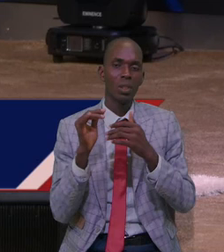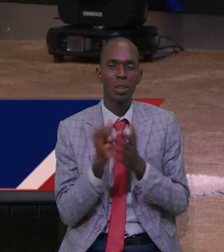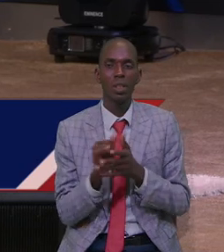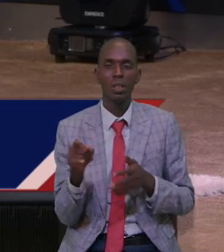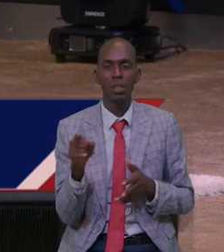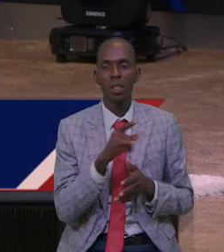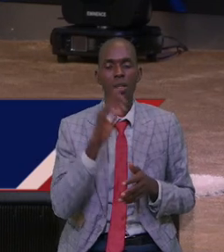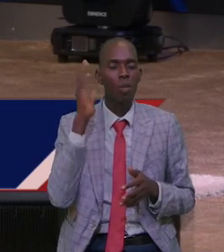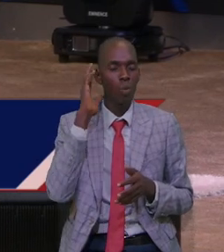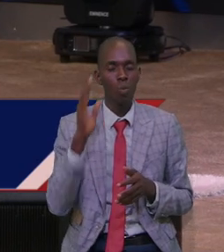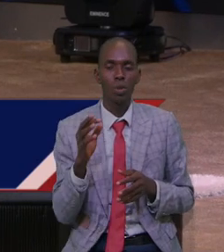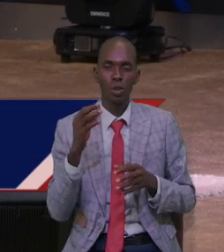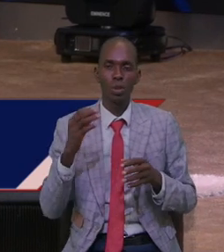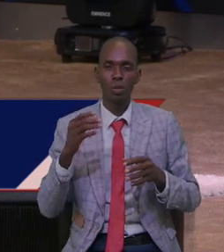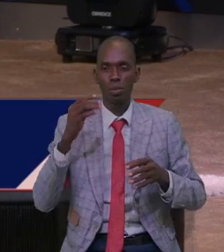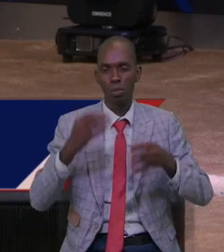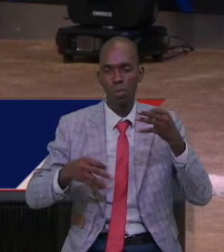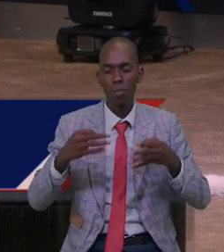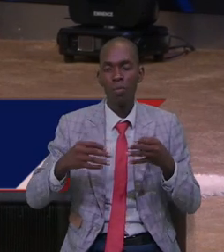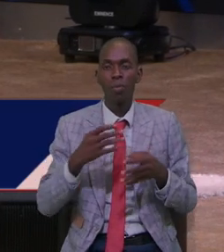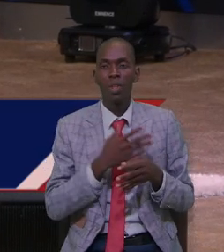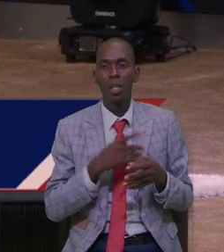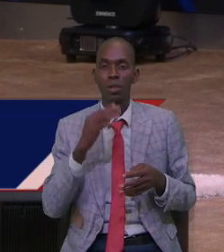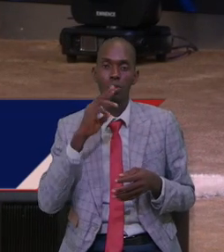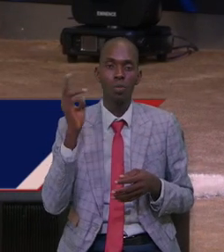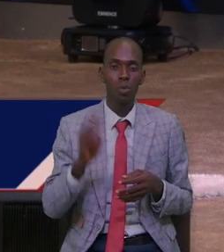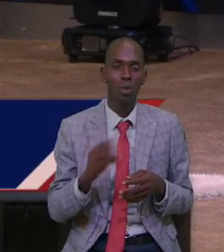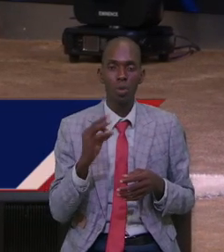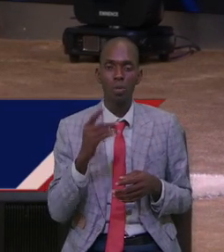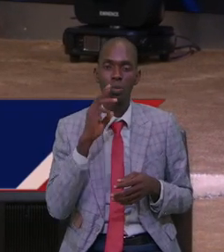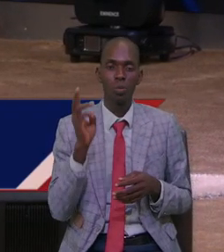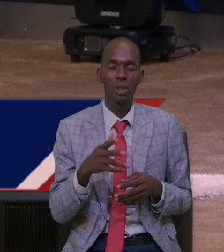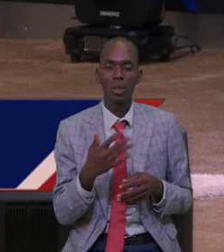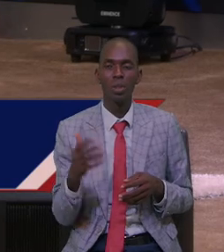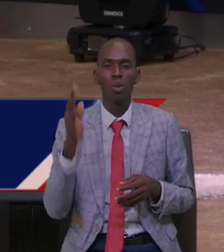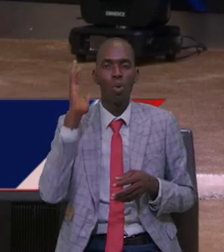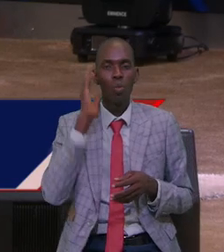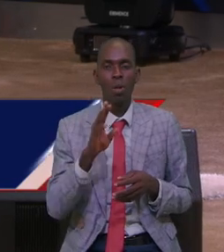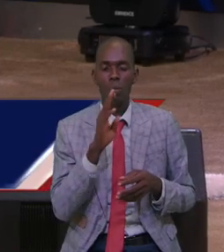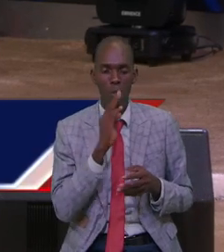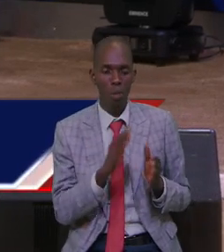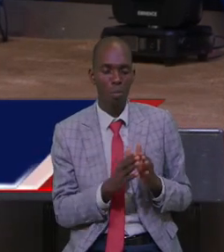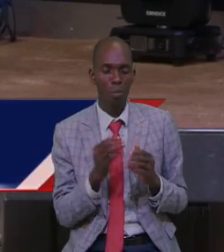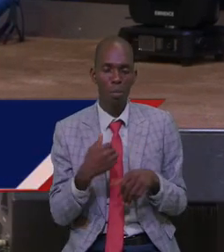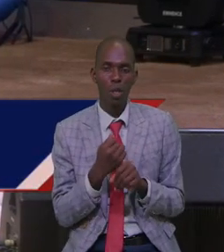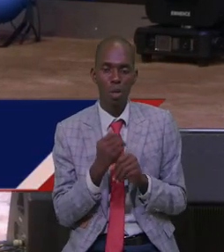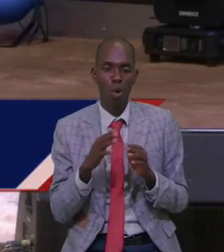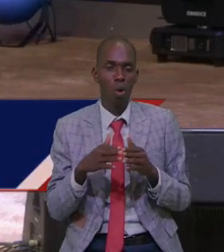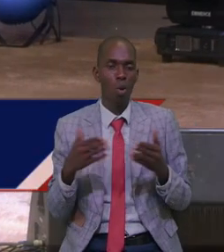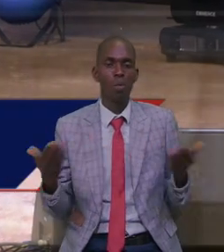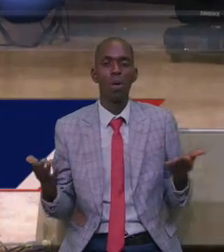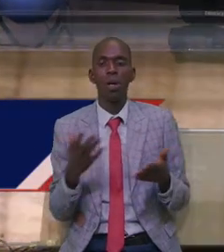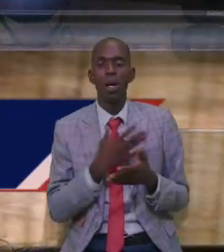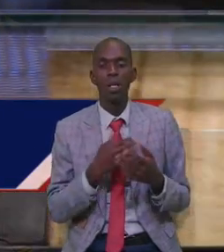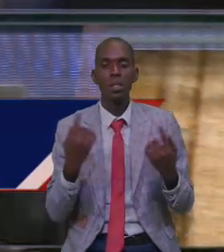world and the wickedness of the wicked. That time will be brought to record, and the sinfulness of the sinners